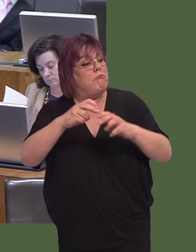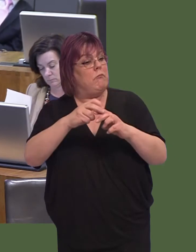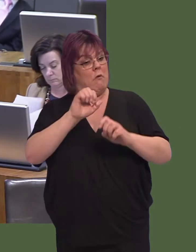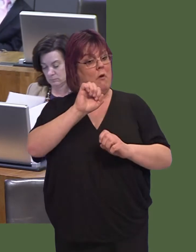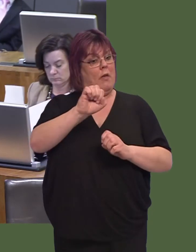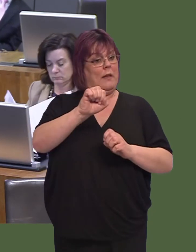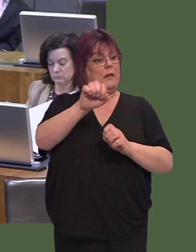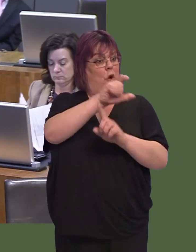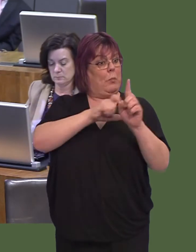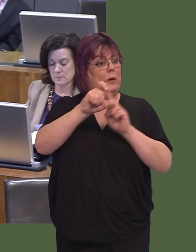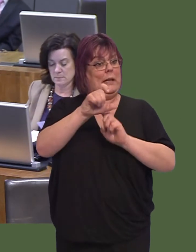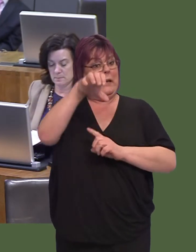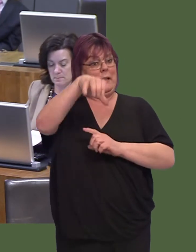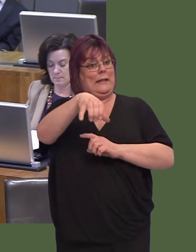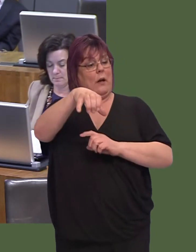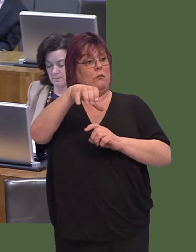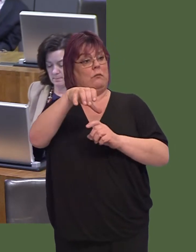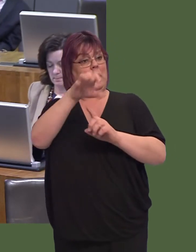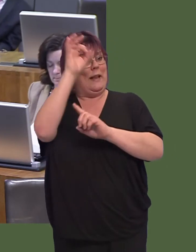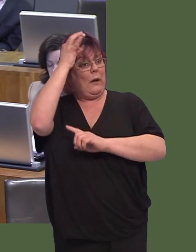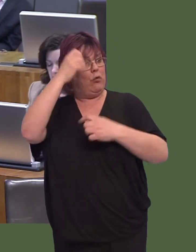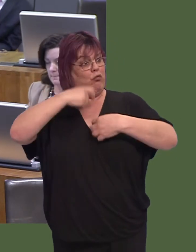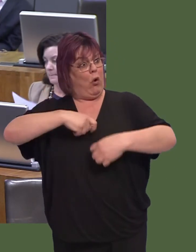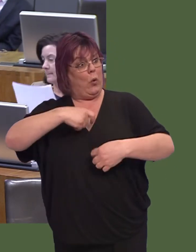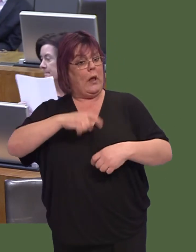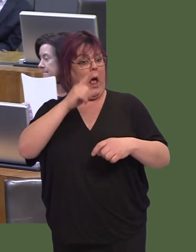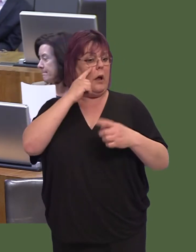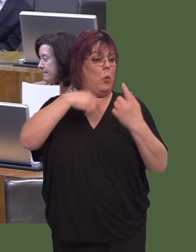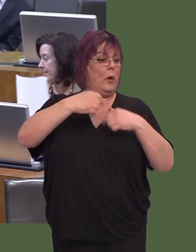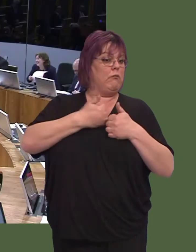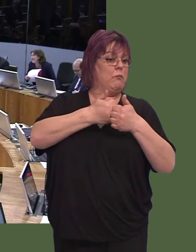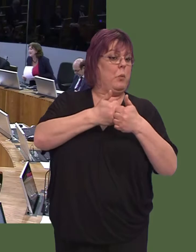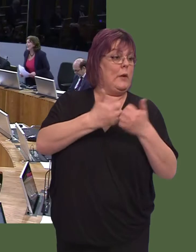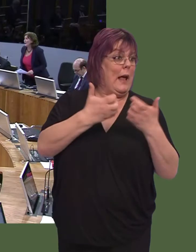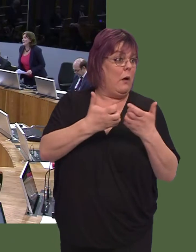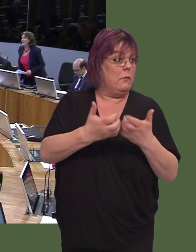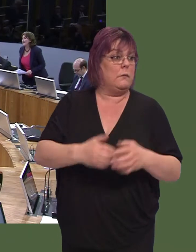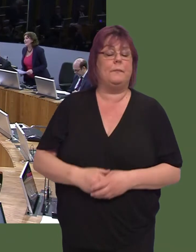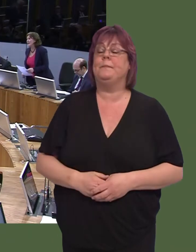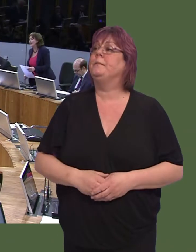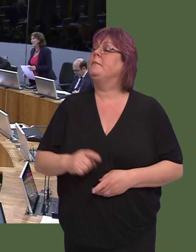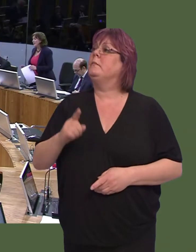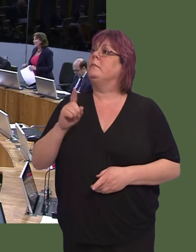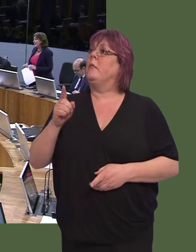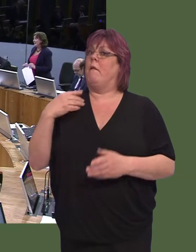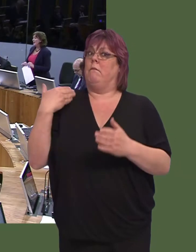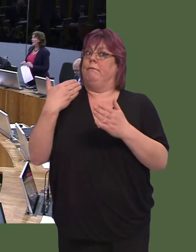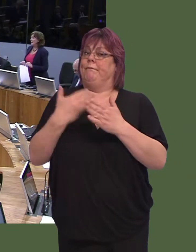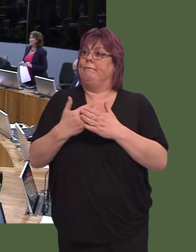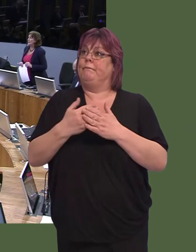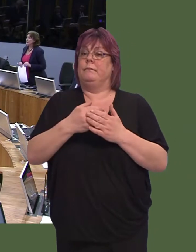what needs to be in place to enable them to play that role, and it will be reporting later this year. Over the past 7 years, I've had